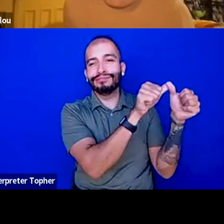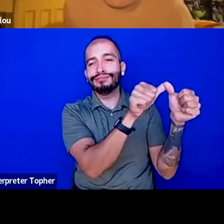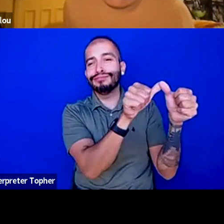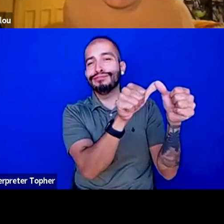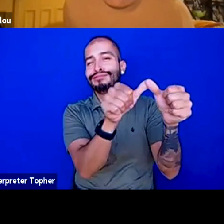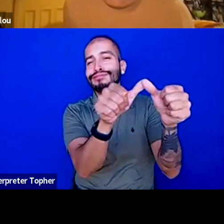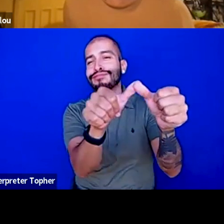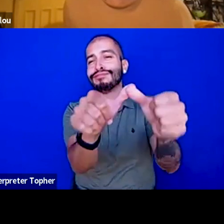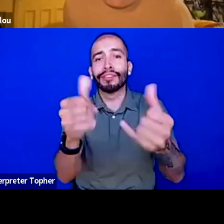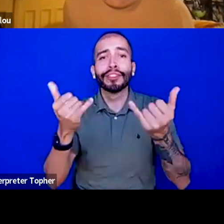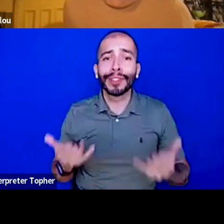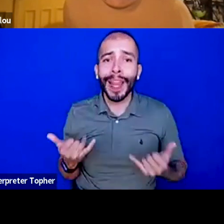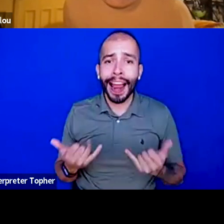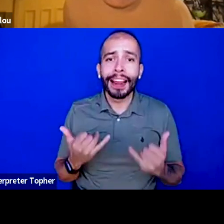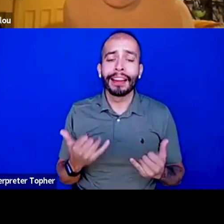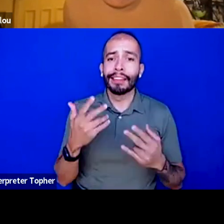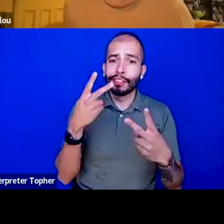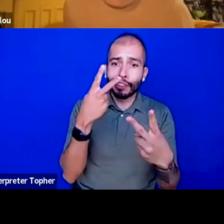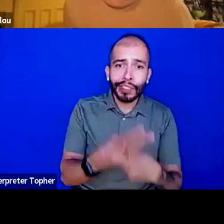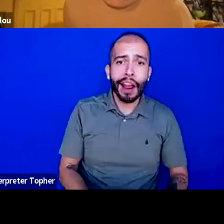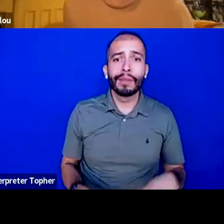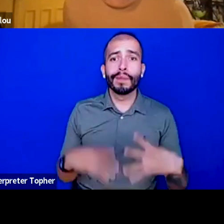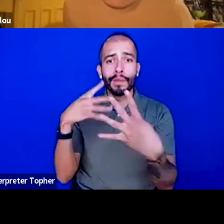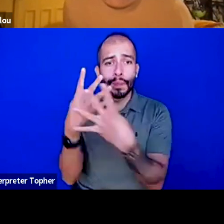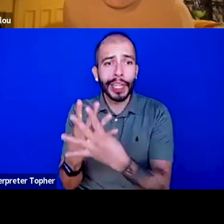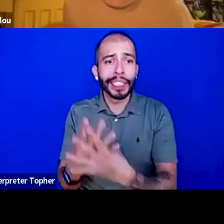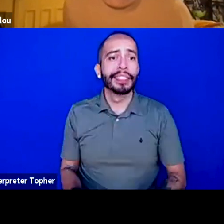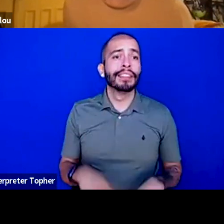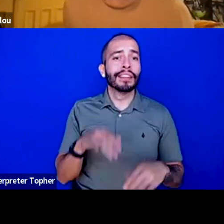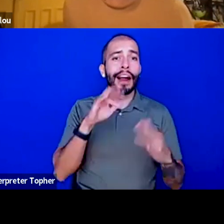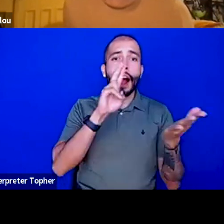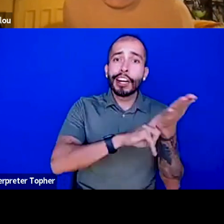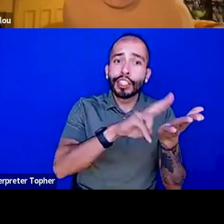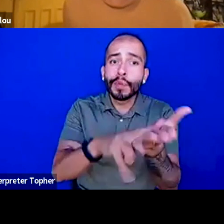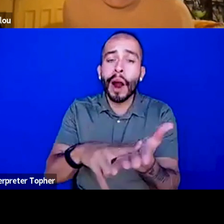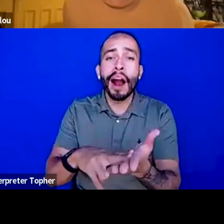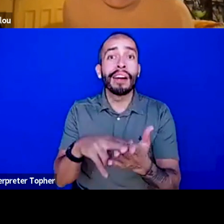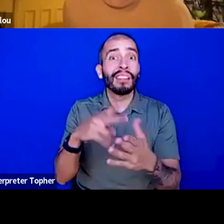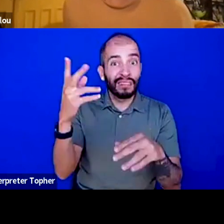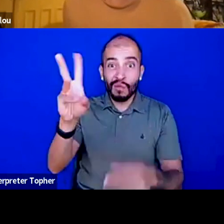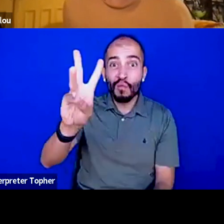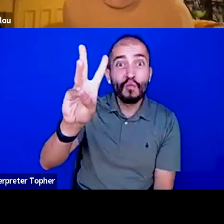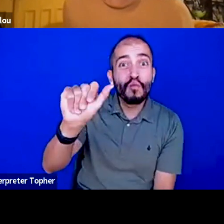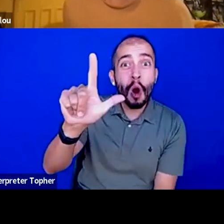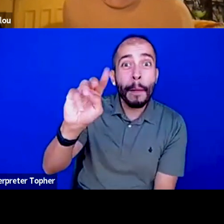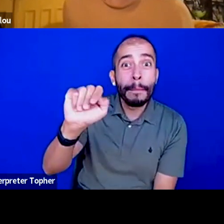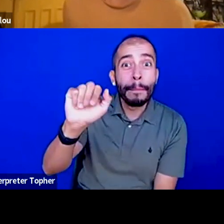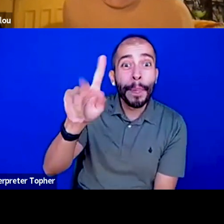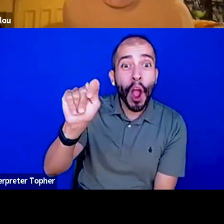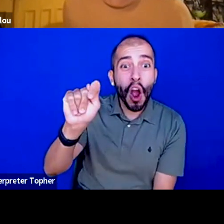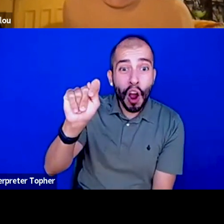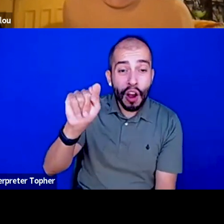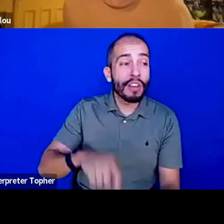contracts and used by Walmart, Avalon Bay, for folks who might be familiar with their kind